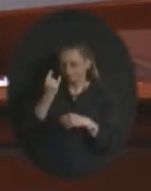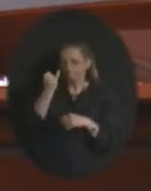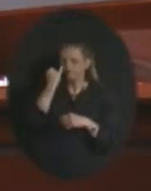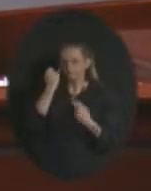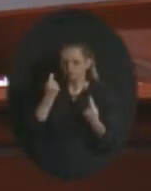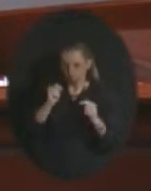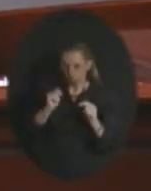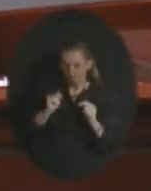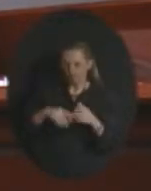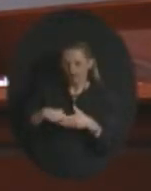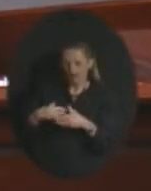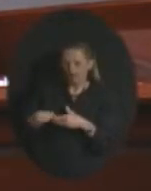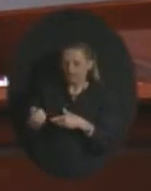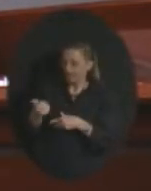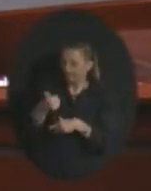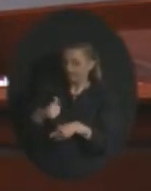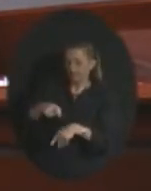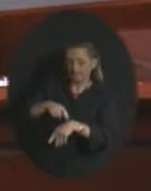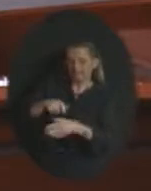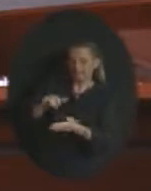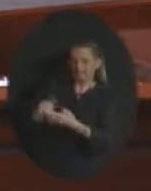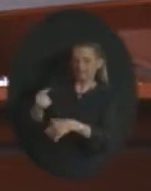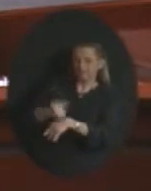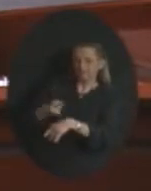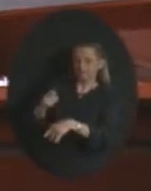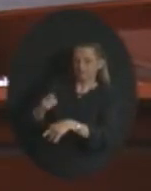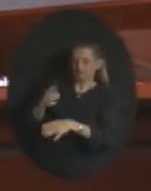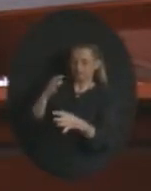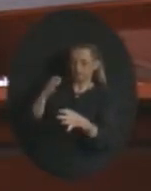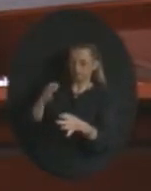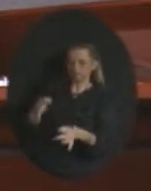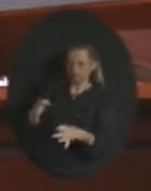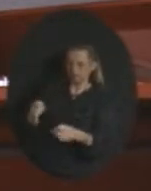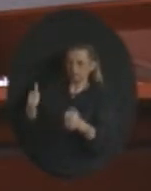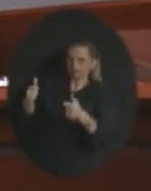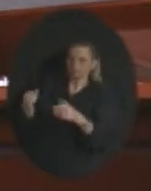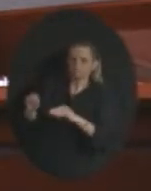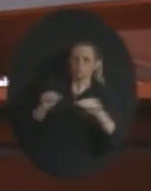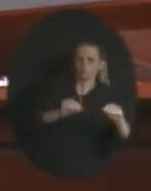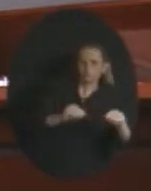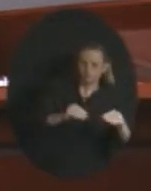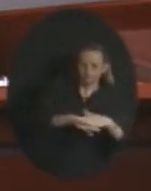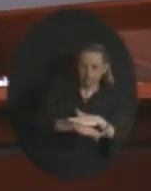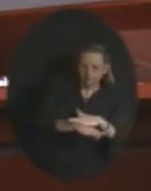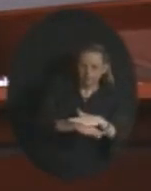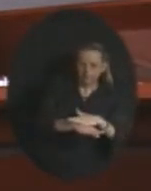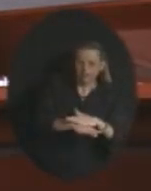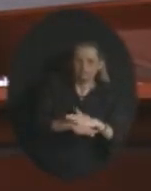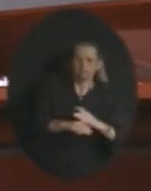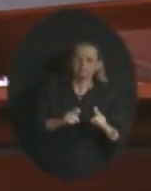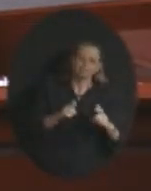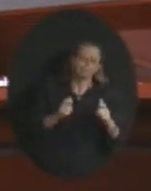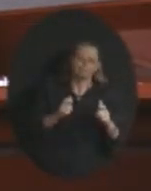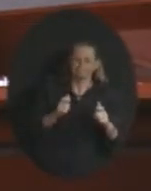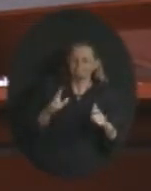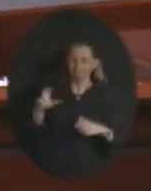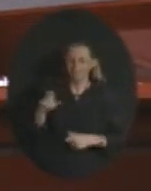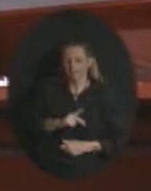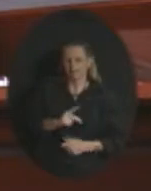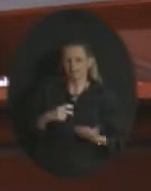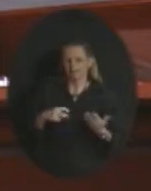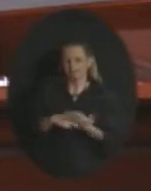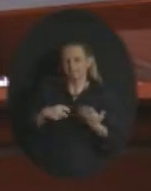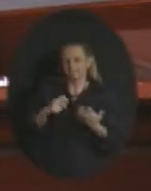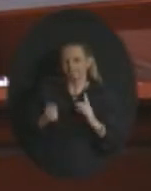at a given time on that day, you have to make it an early decision. We're going to move it inside, and then we immediately would be back to the ticket